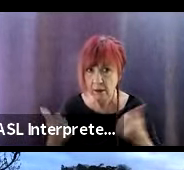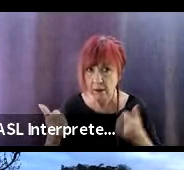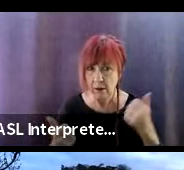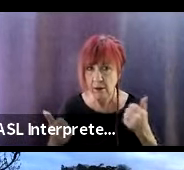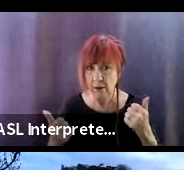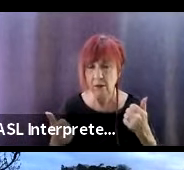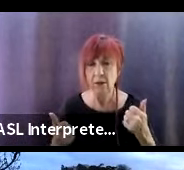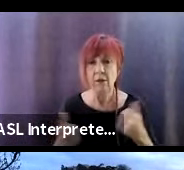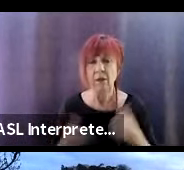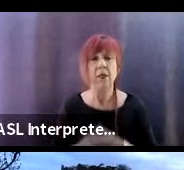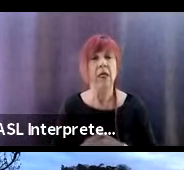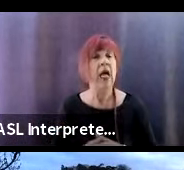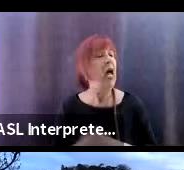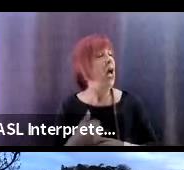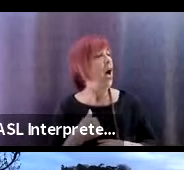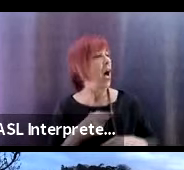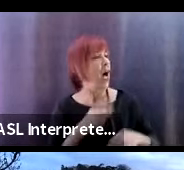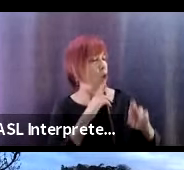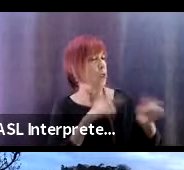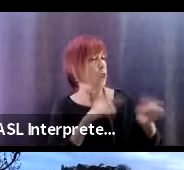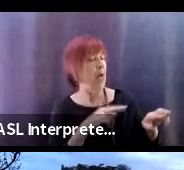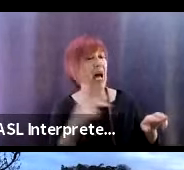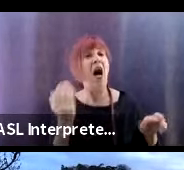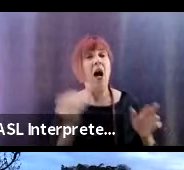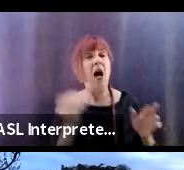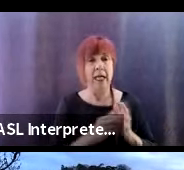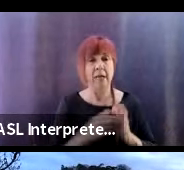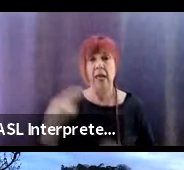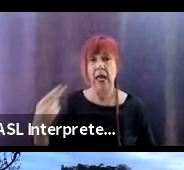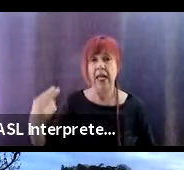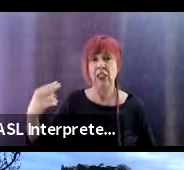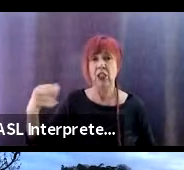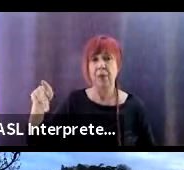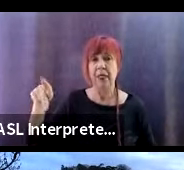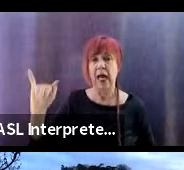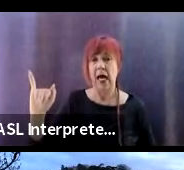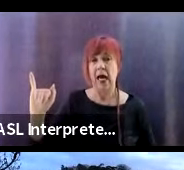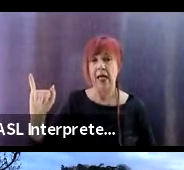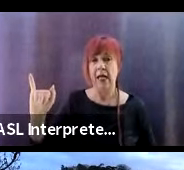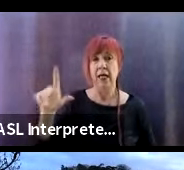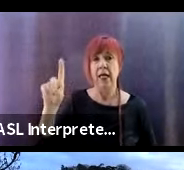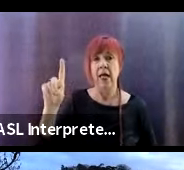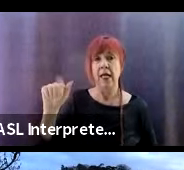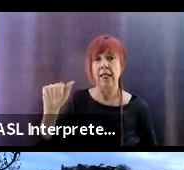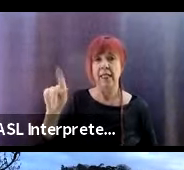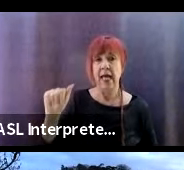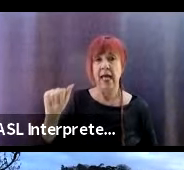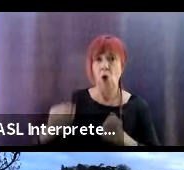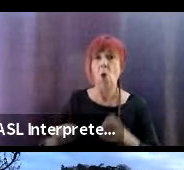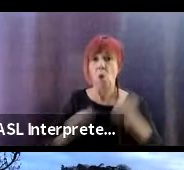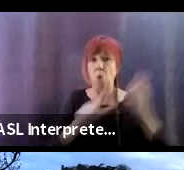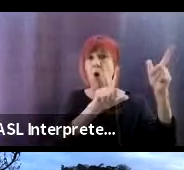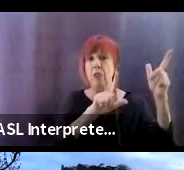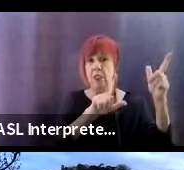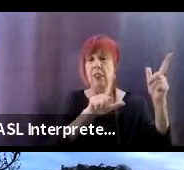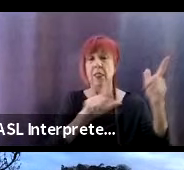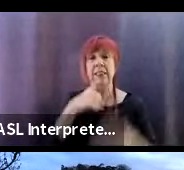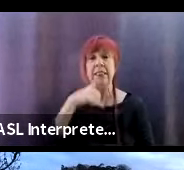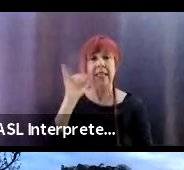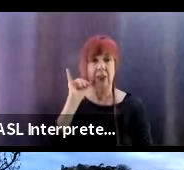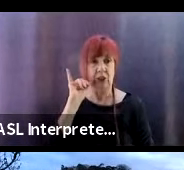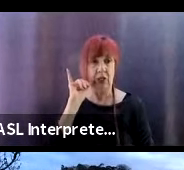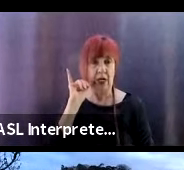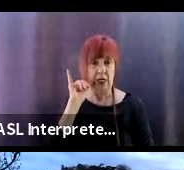I'll sort of respond. I mean, I think actually, so again, the HPI data finally went up yesterday, and I think that is our next step that we're absolutely talking